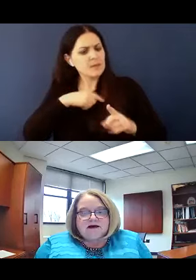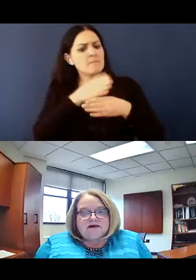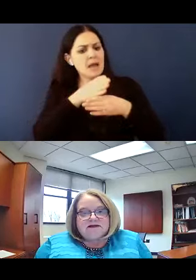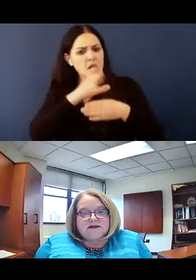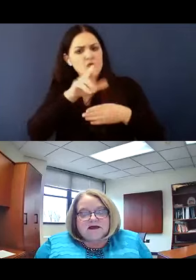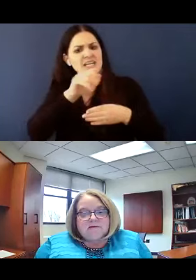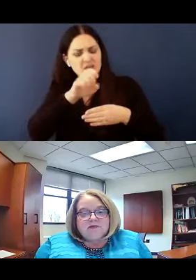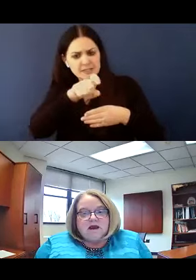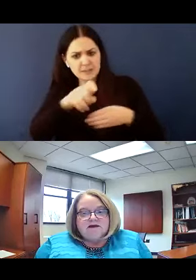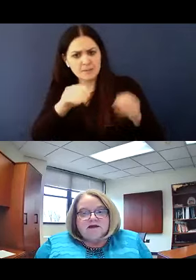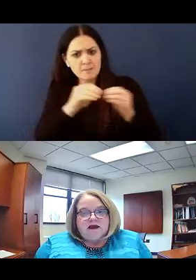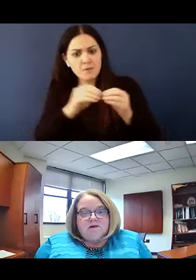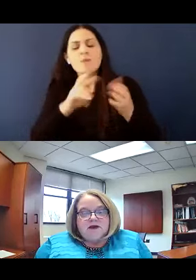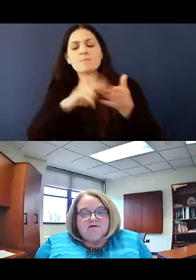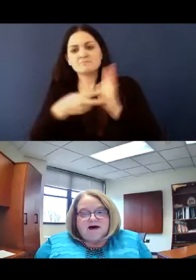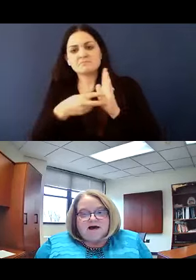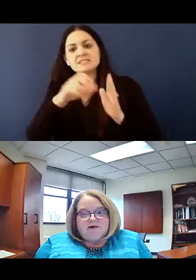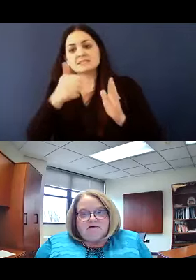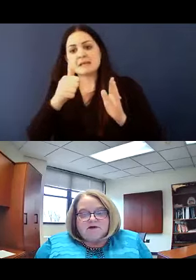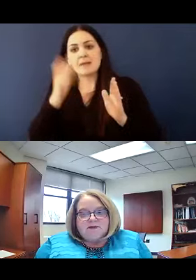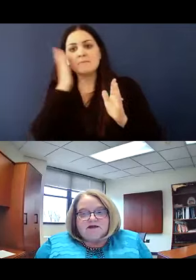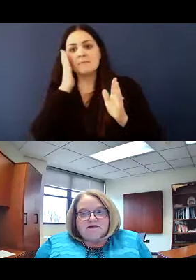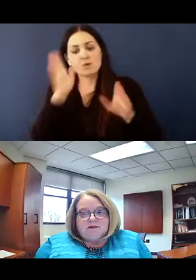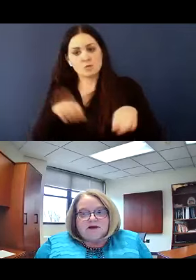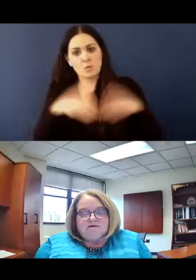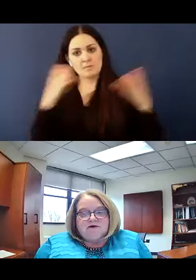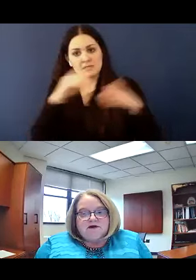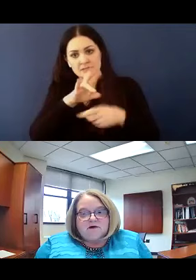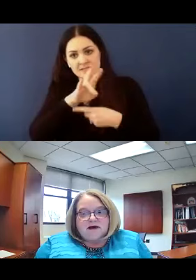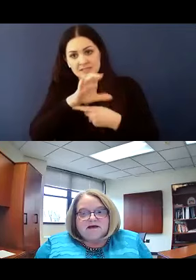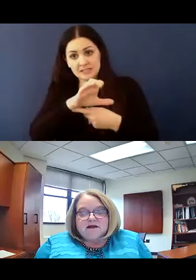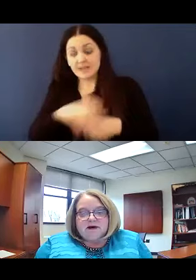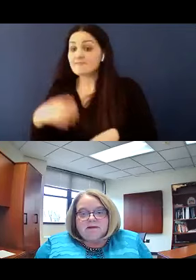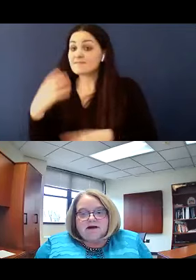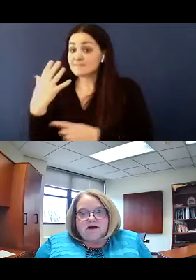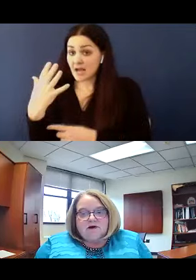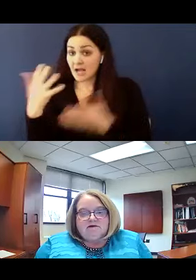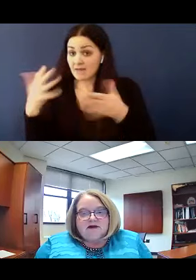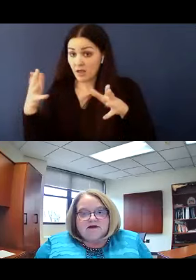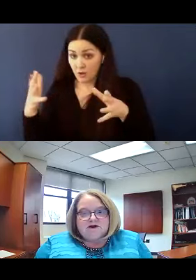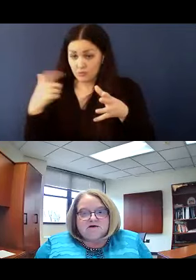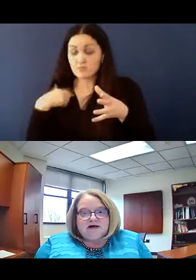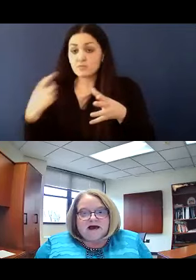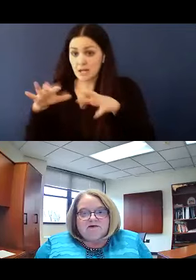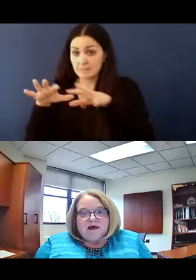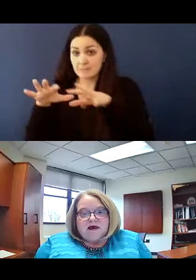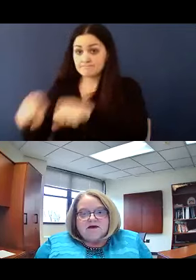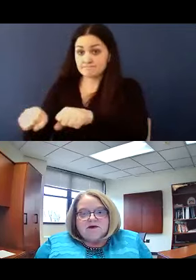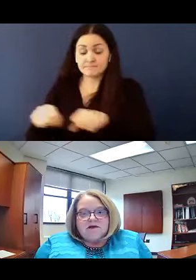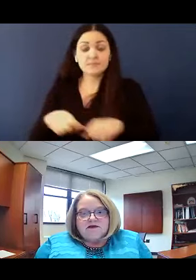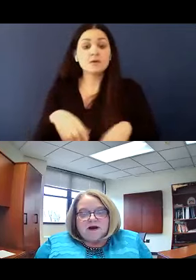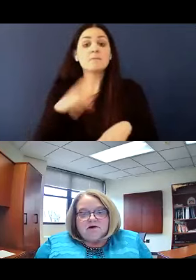beds on 7C. Today, we have 5 of those beds being fully utilized, and by Monday, we'll have an additional